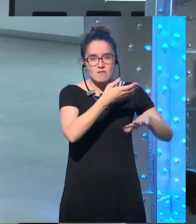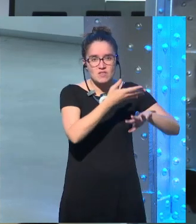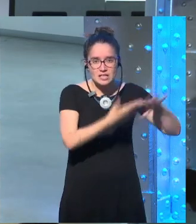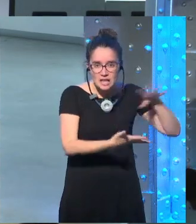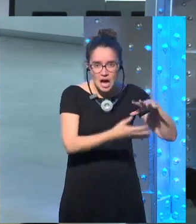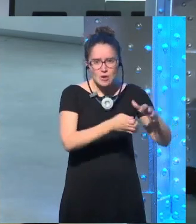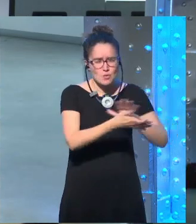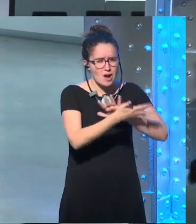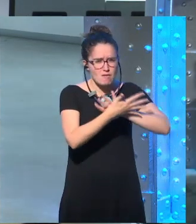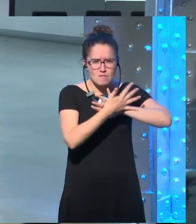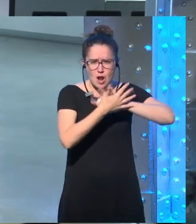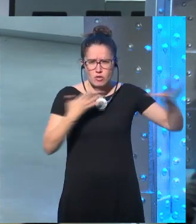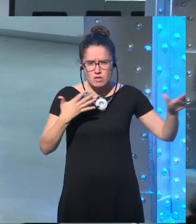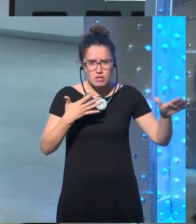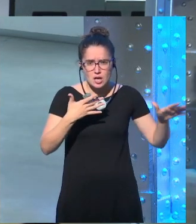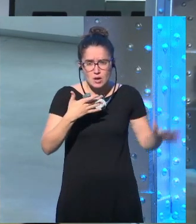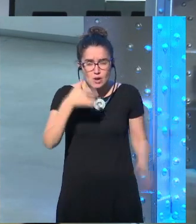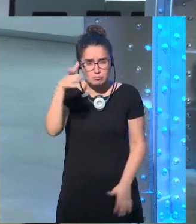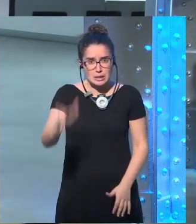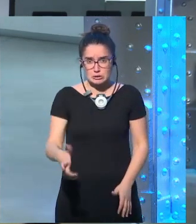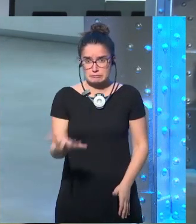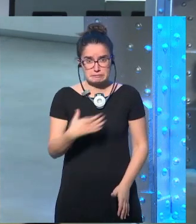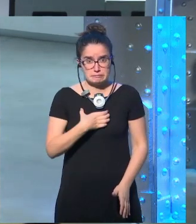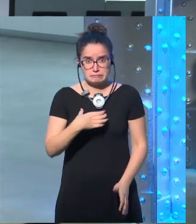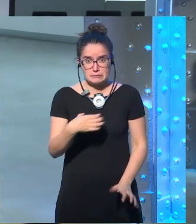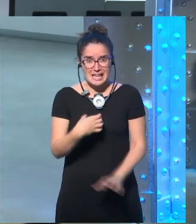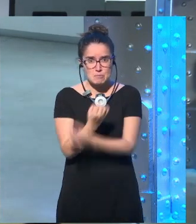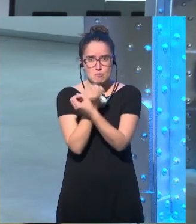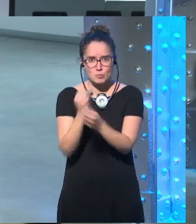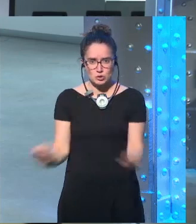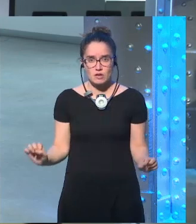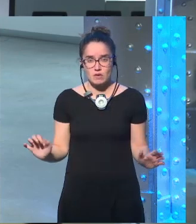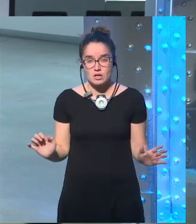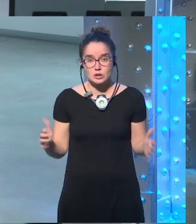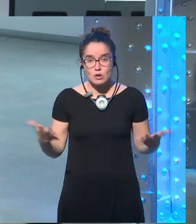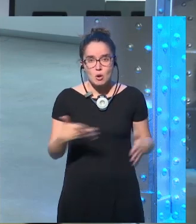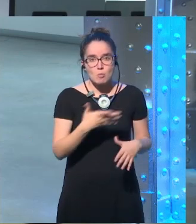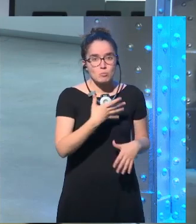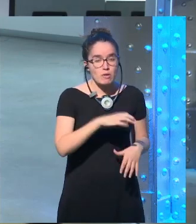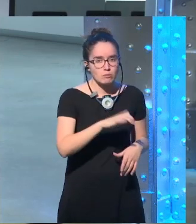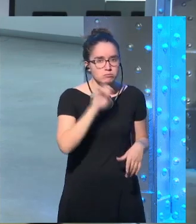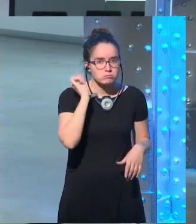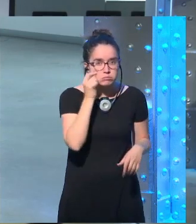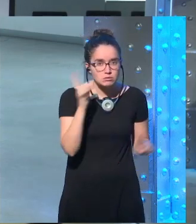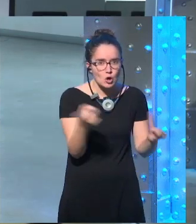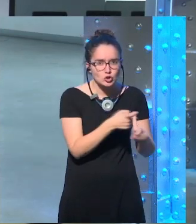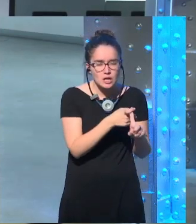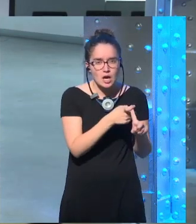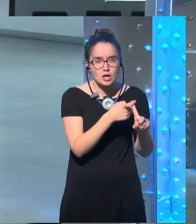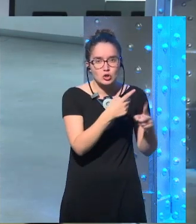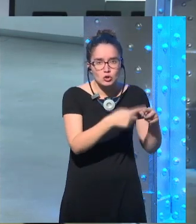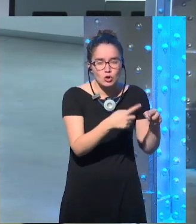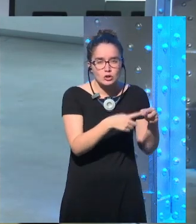human person can, pick up patterns in those data and outperform us in